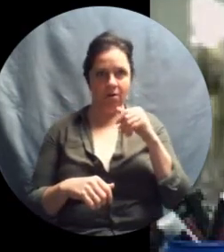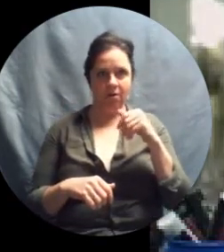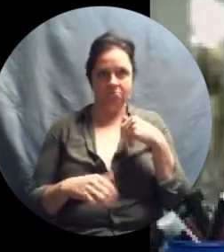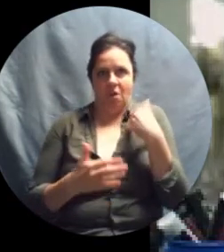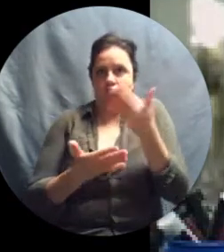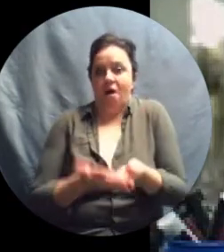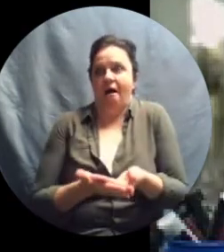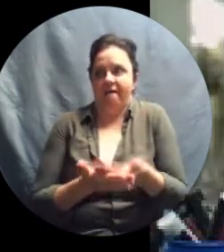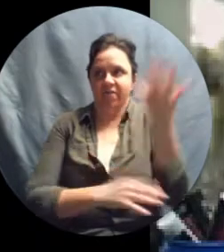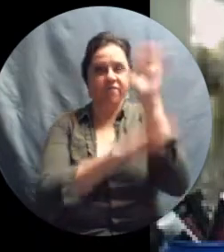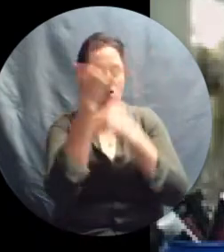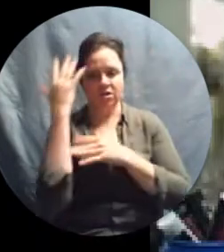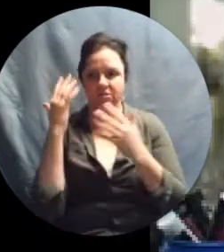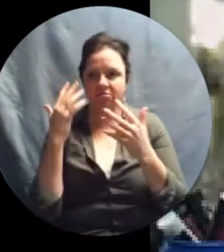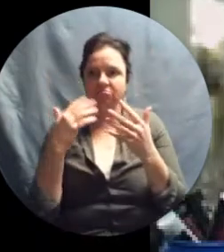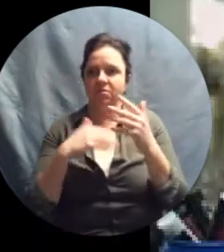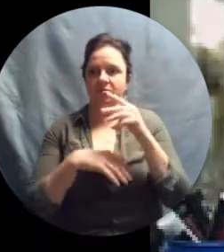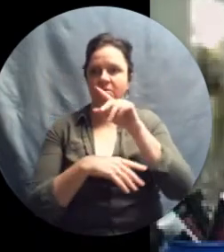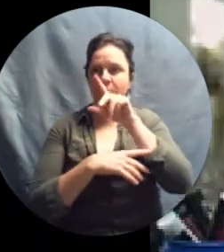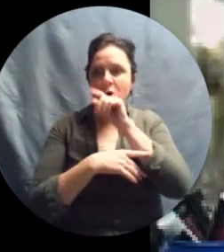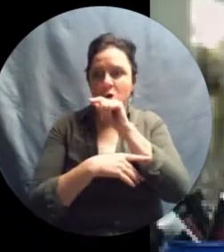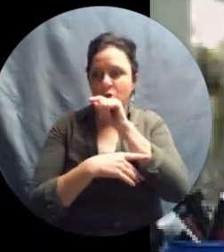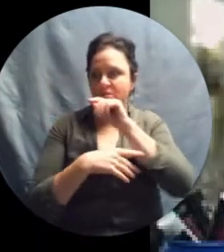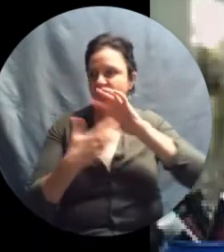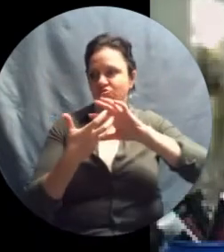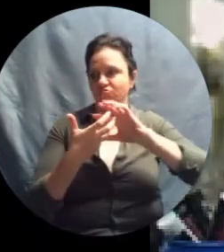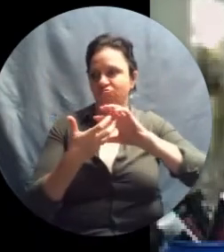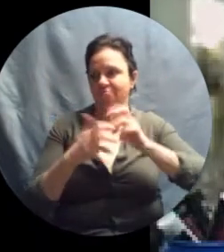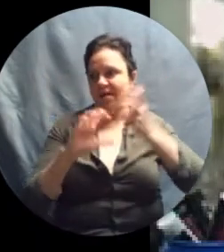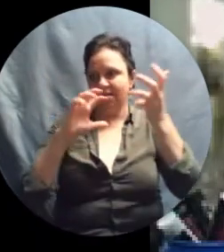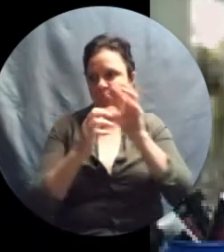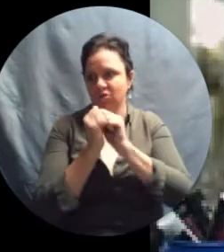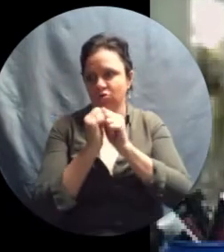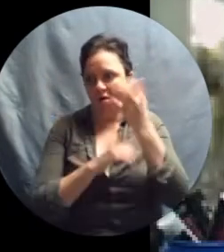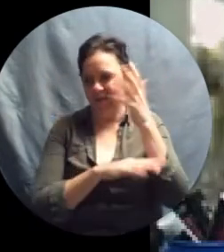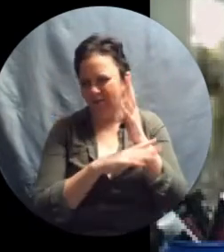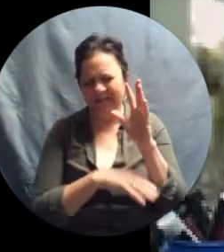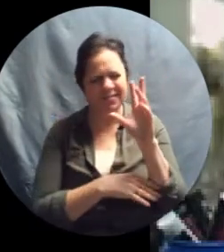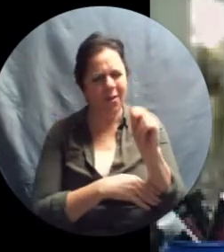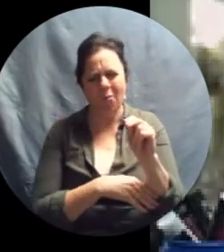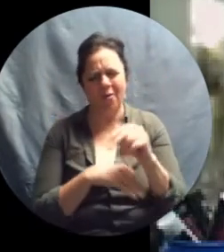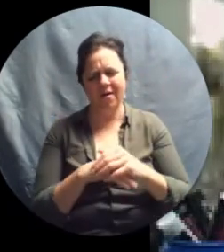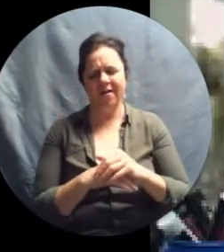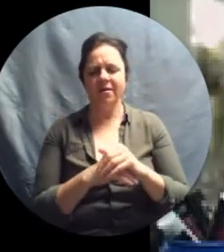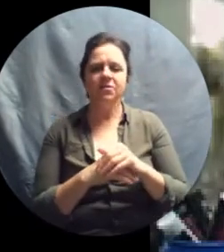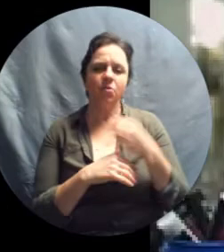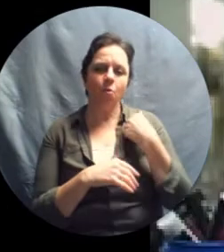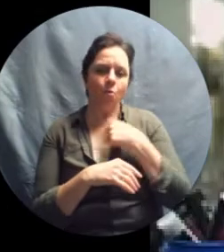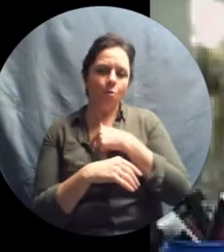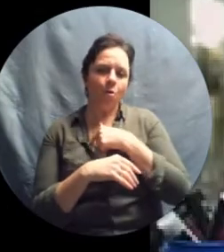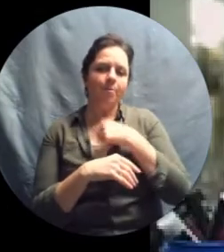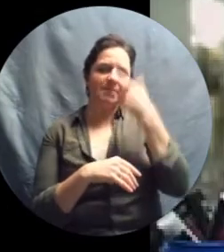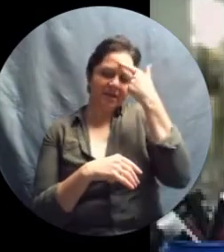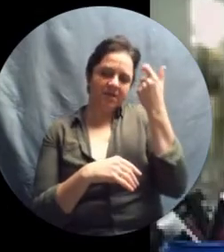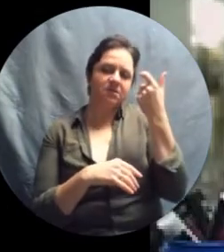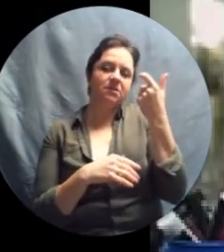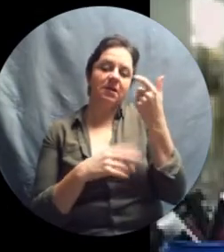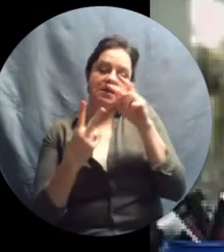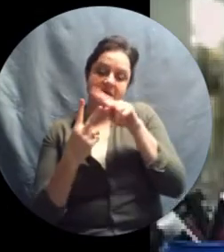because the birds have destroyed all the trees or anything like that. So most of these problems that we're going to be discussing are something as the result of